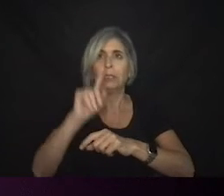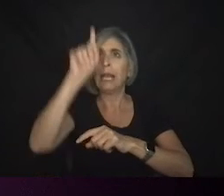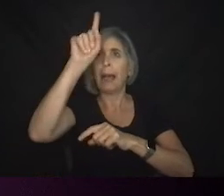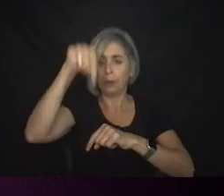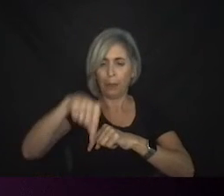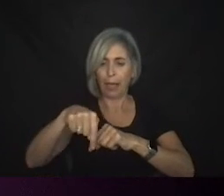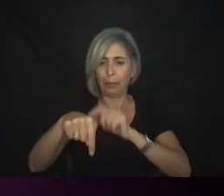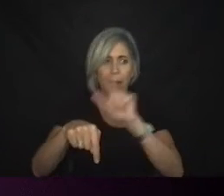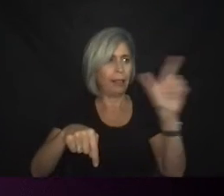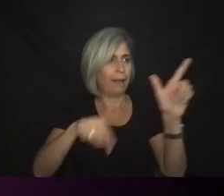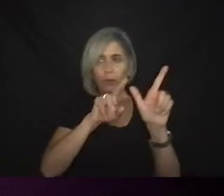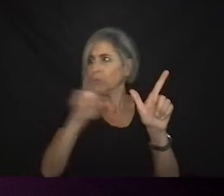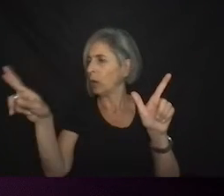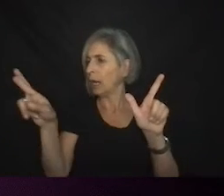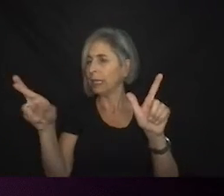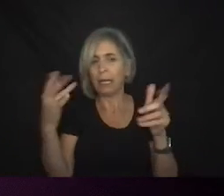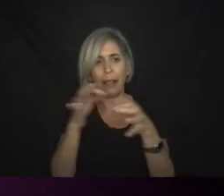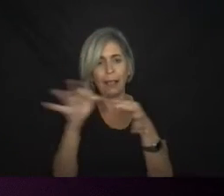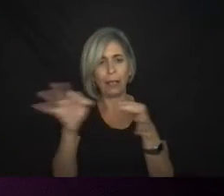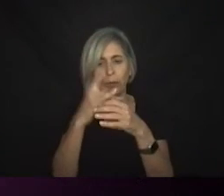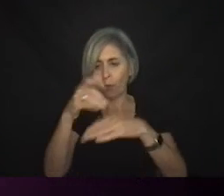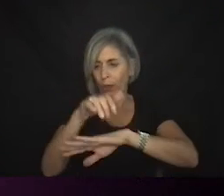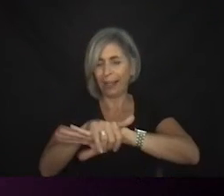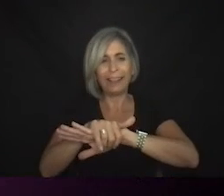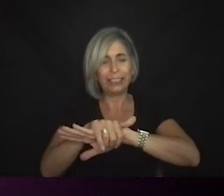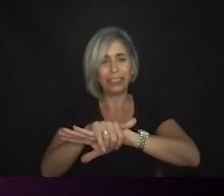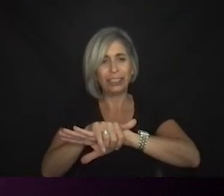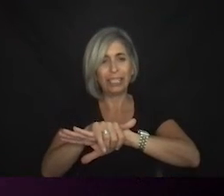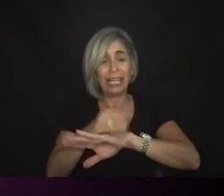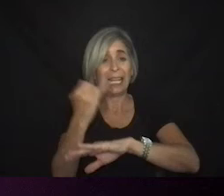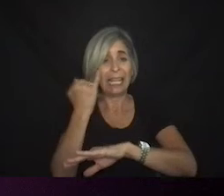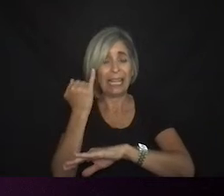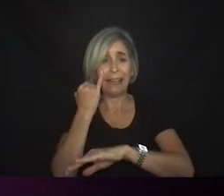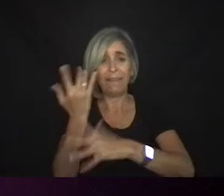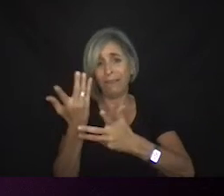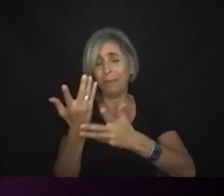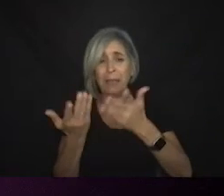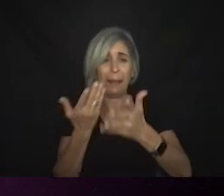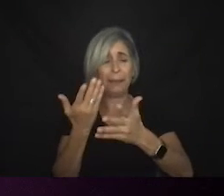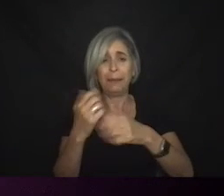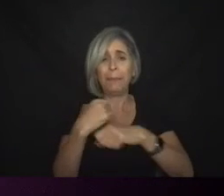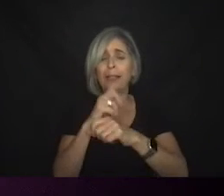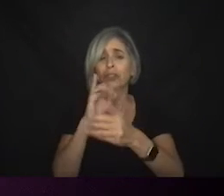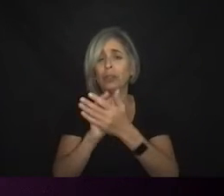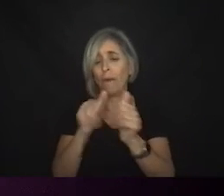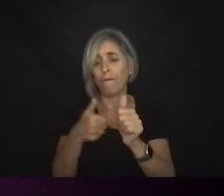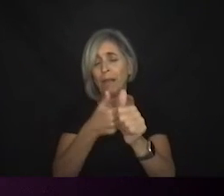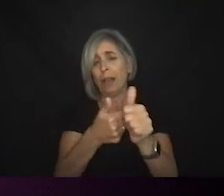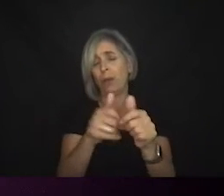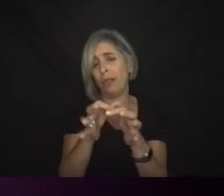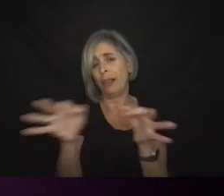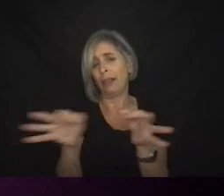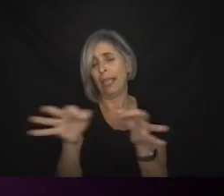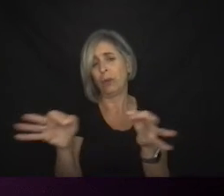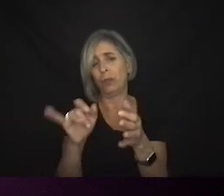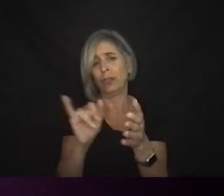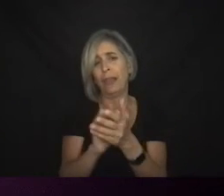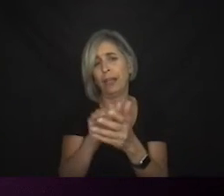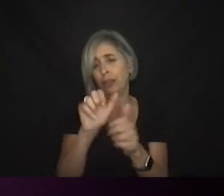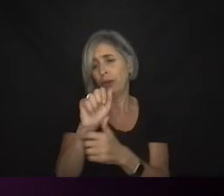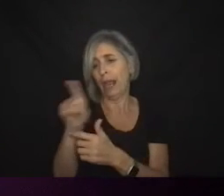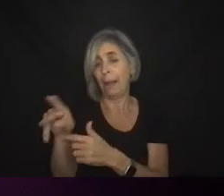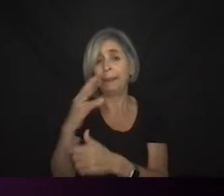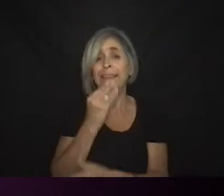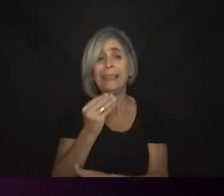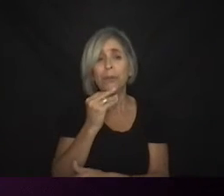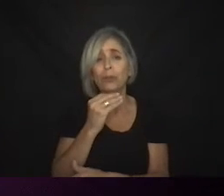left to right for in a language like English, and then making sure that you're following the language conventions. So like if your app is in